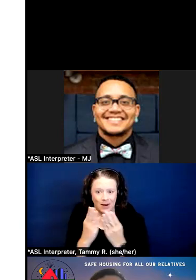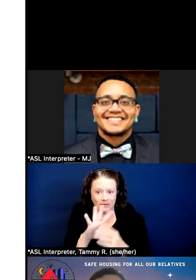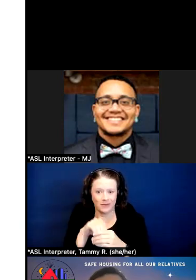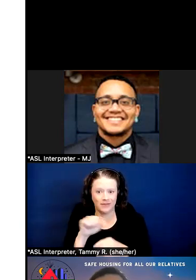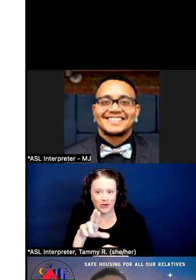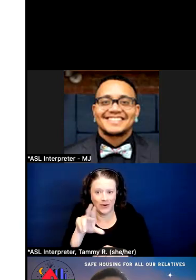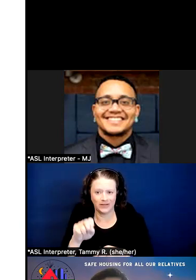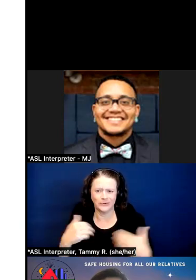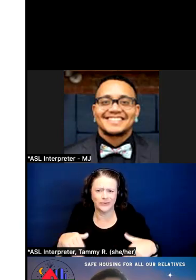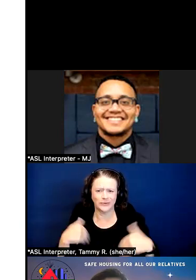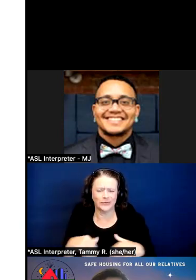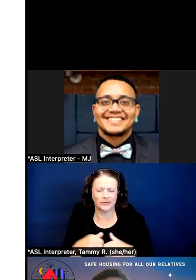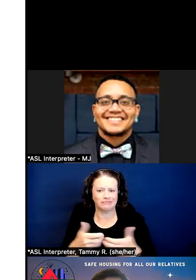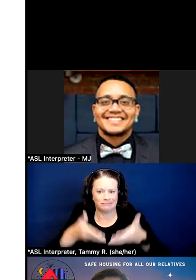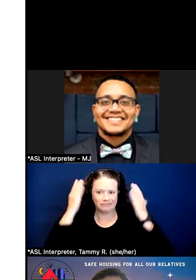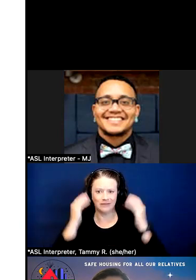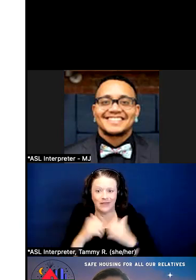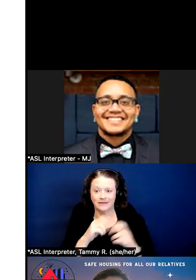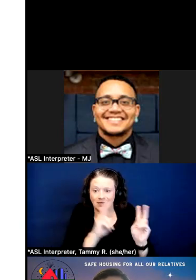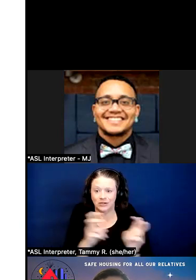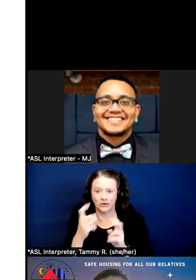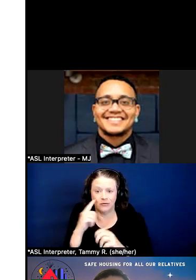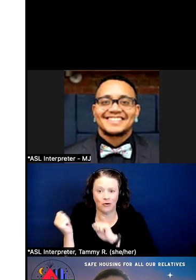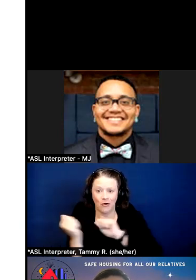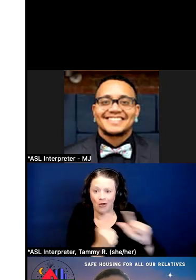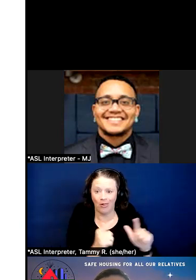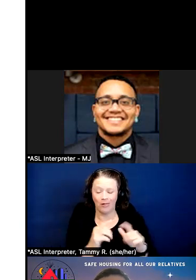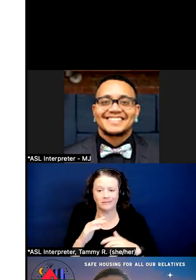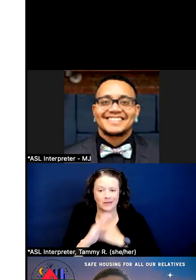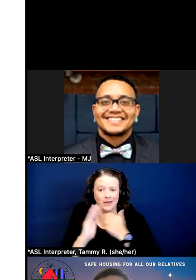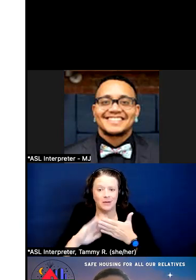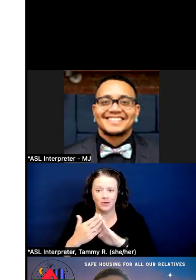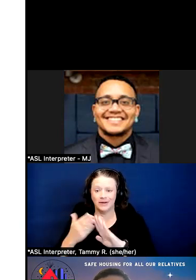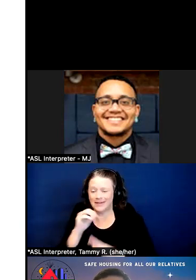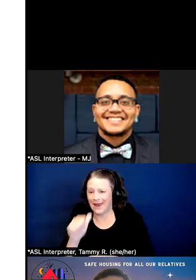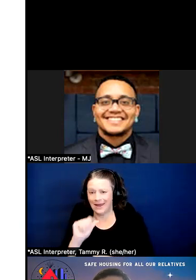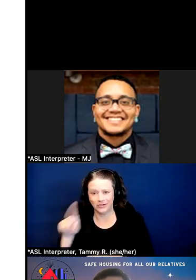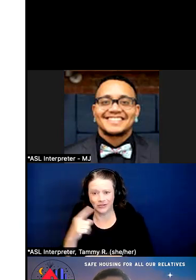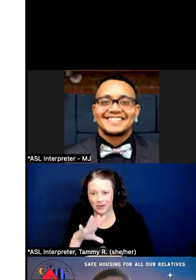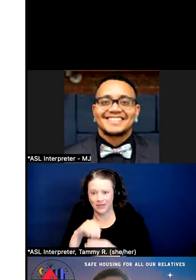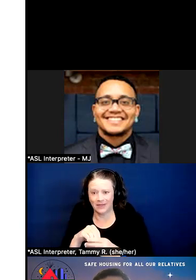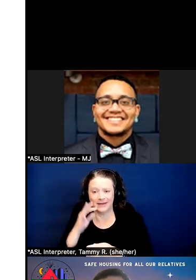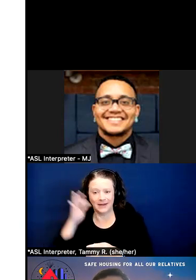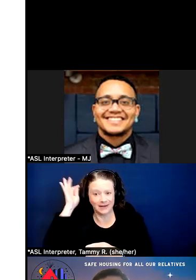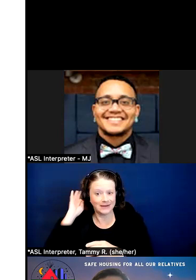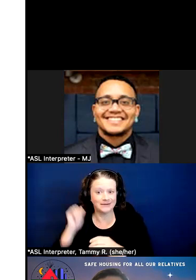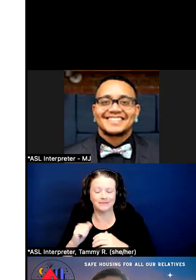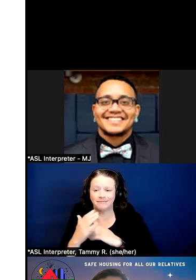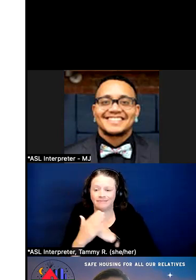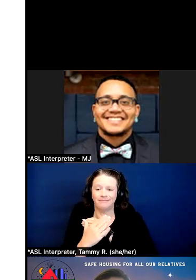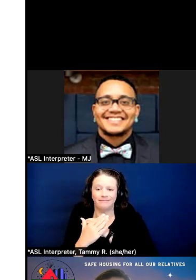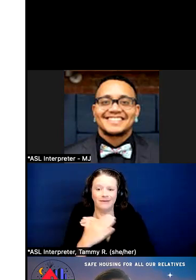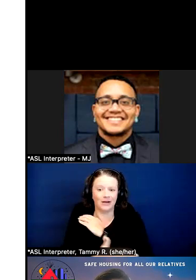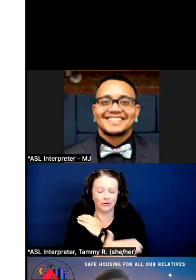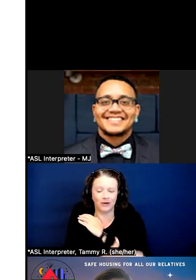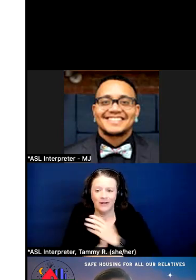an issue for all communities, not just communities in Indian country, there is virtually no housing inventory at the moment. And I do believe